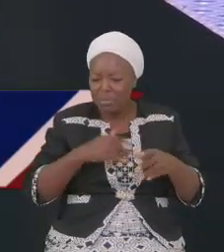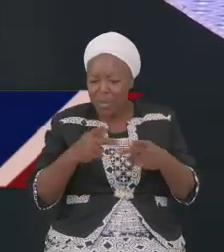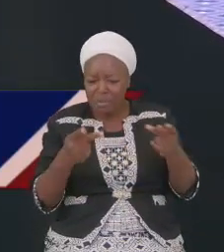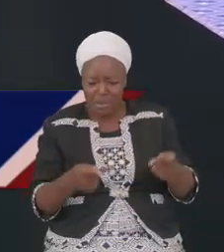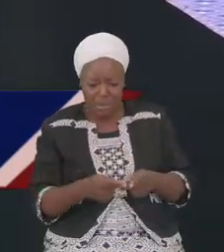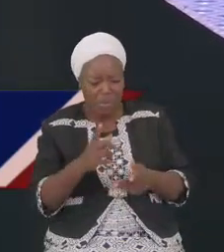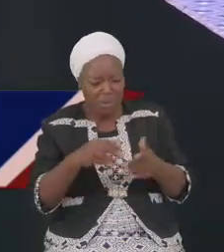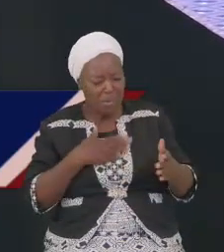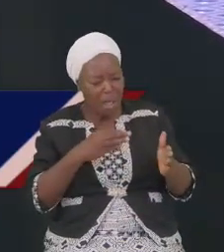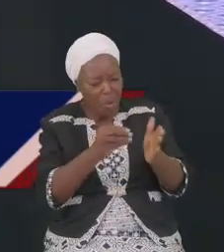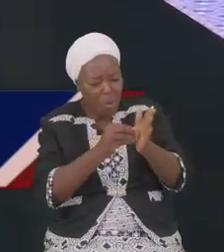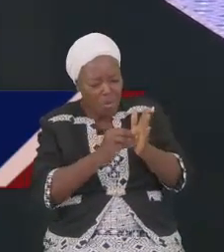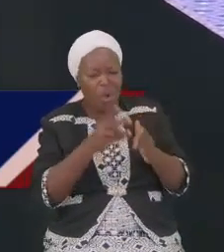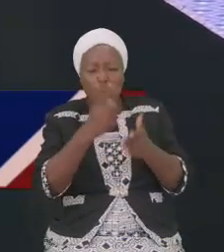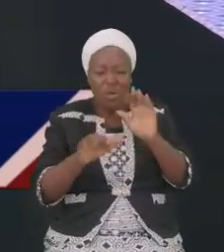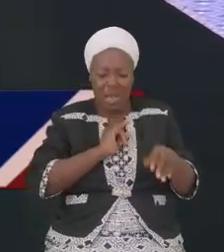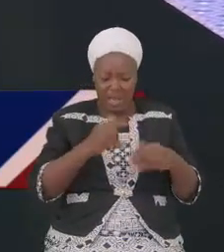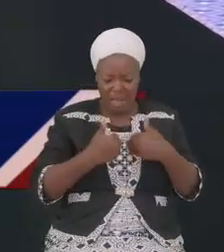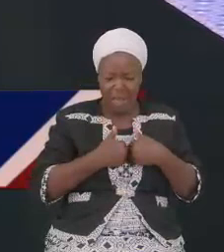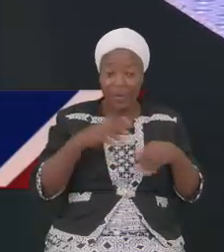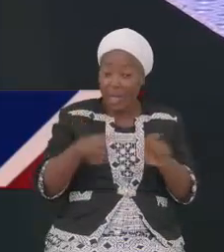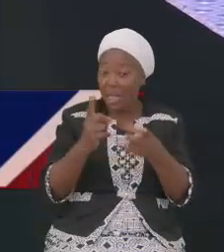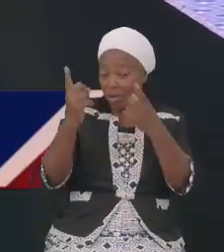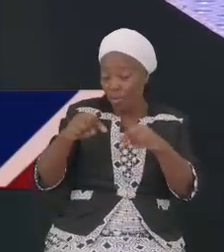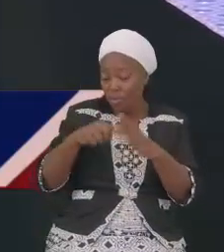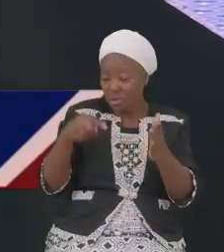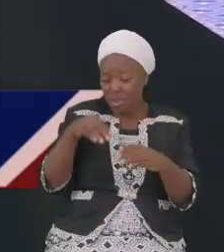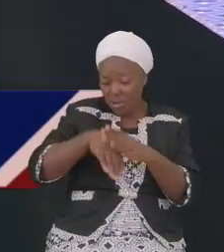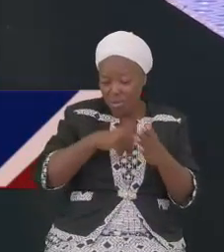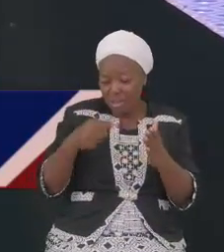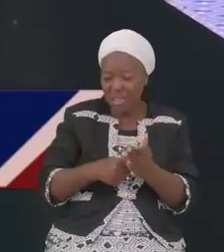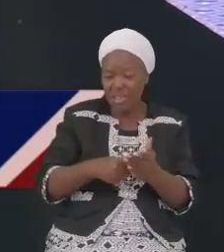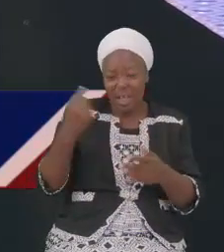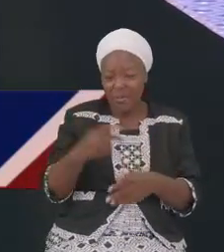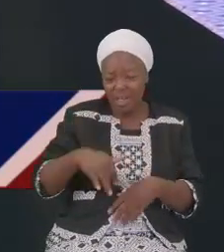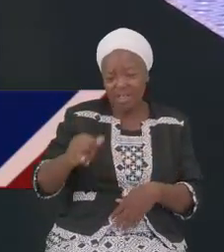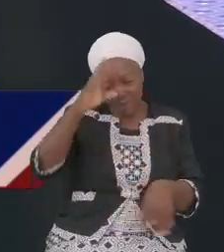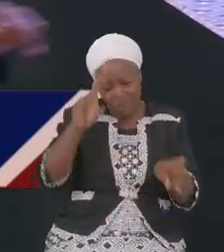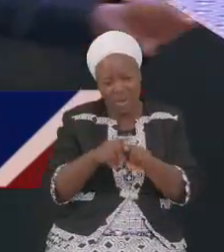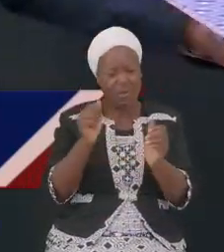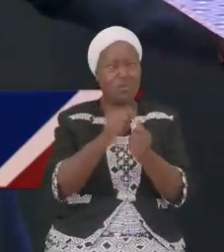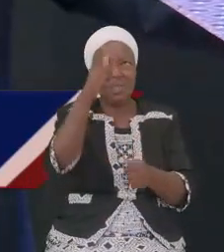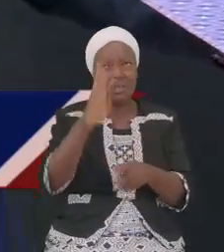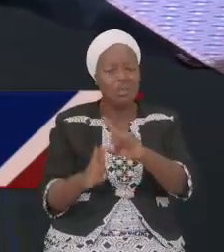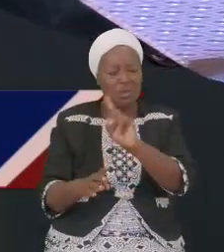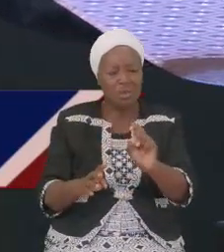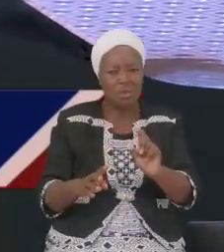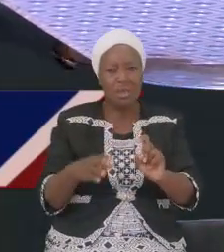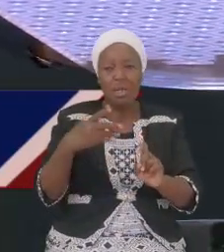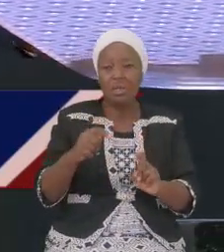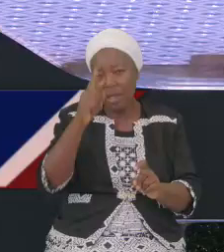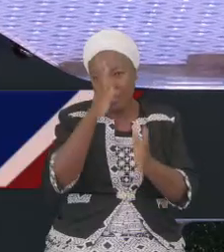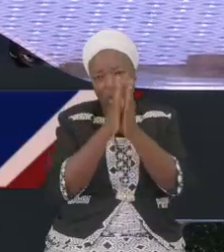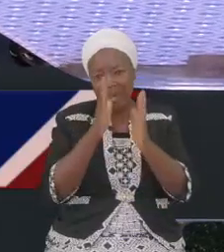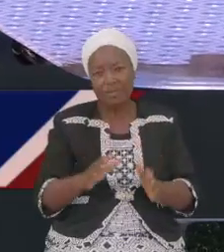portion? What do I have as I come into this everlasting covenant with God? The